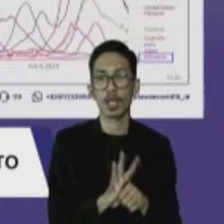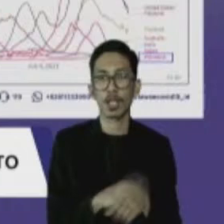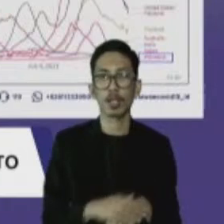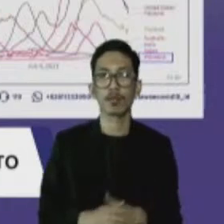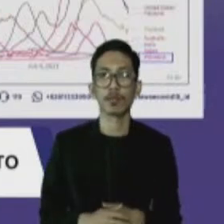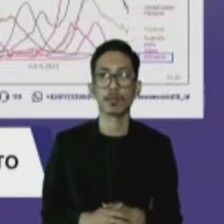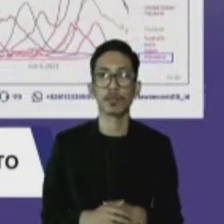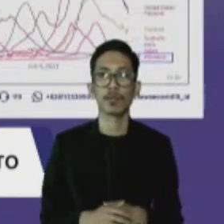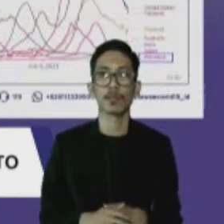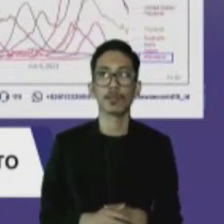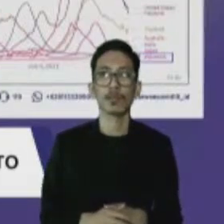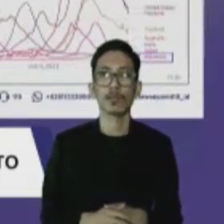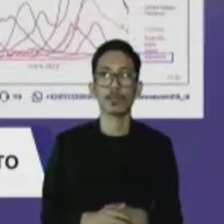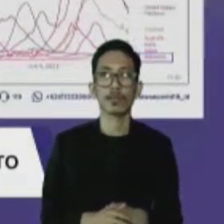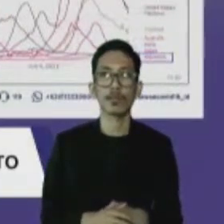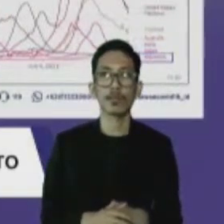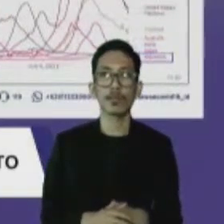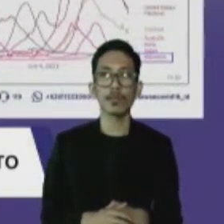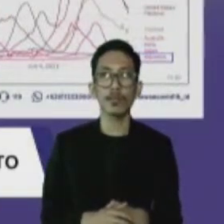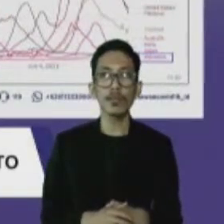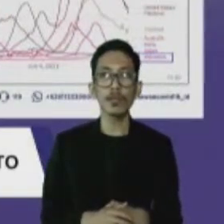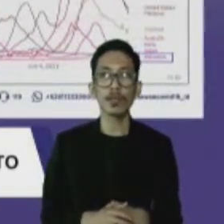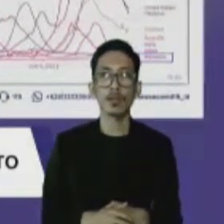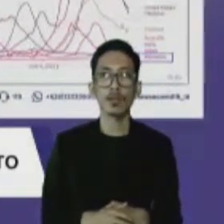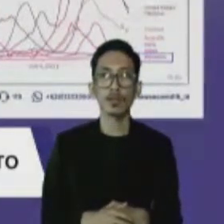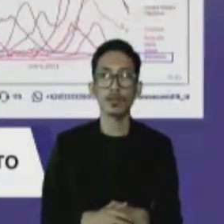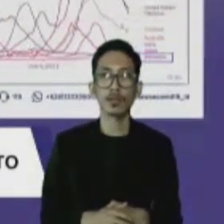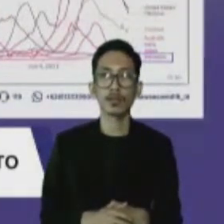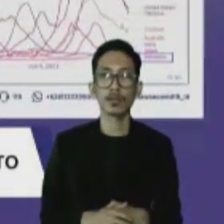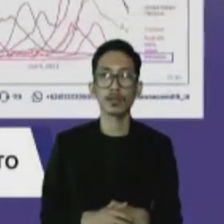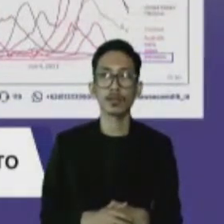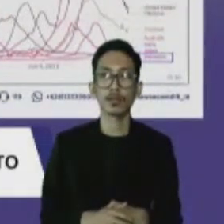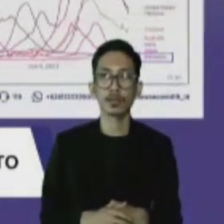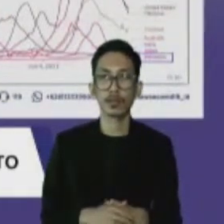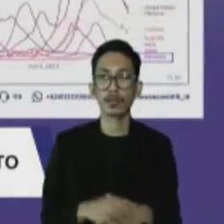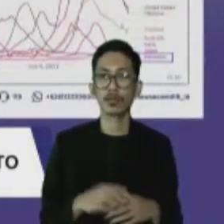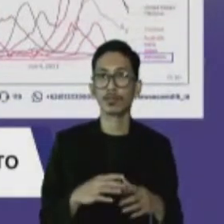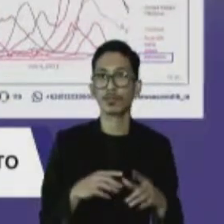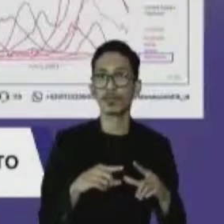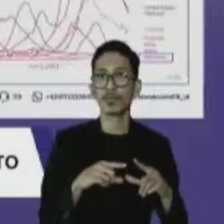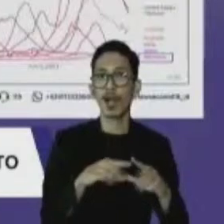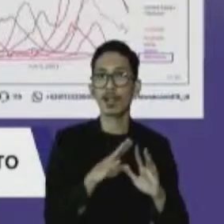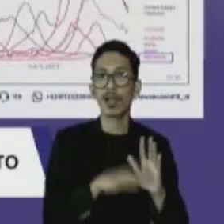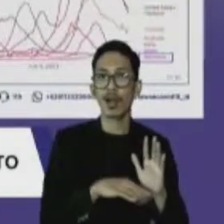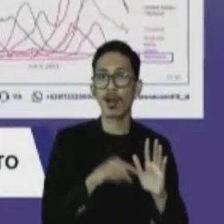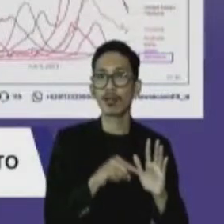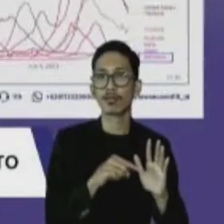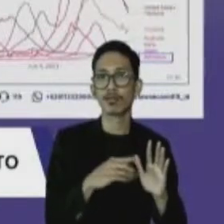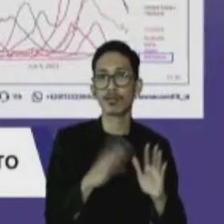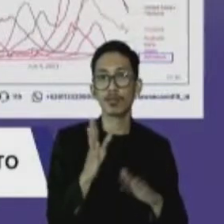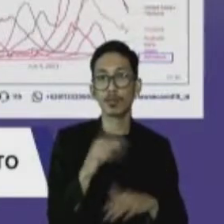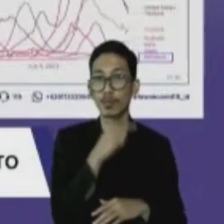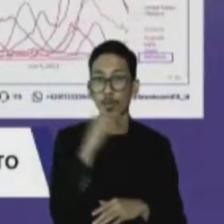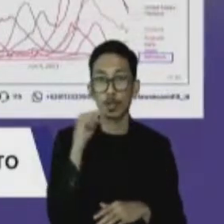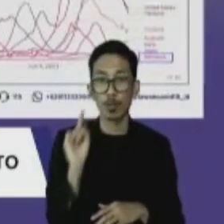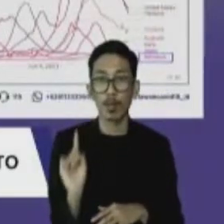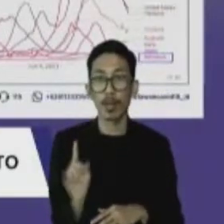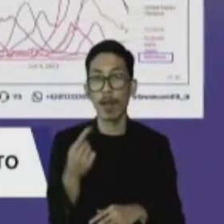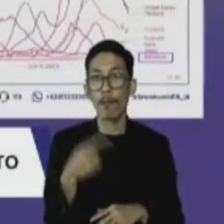cases increase pattern was considerably different. The first peak in cases